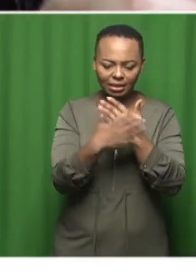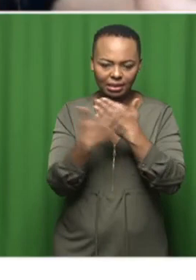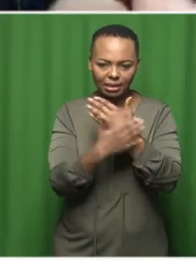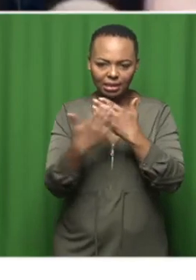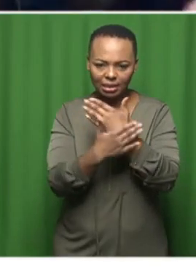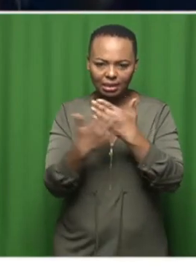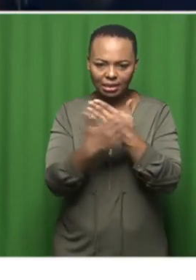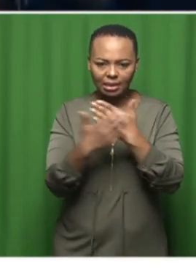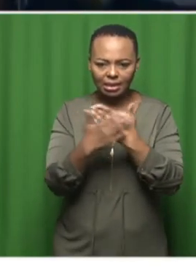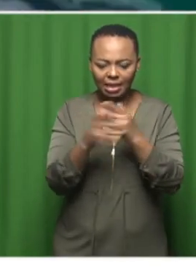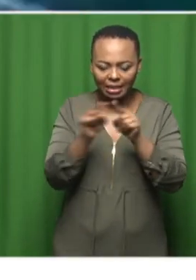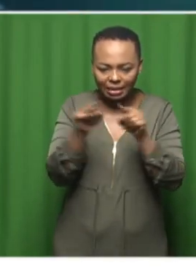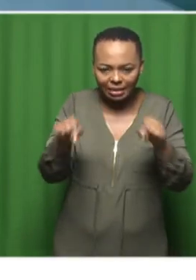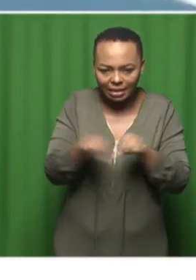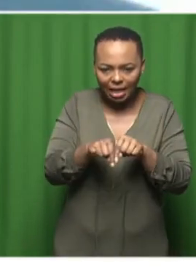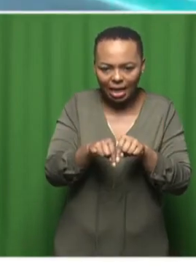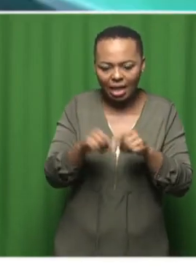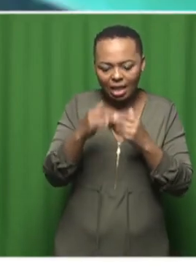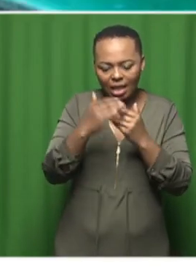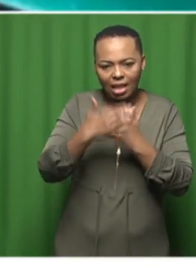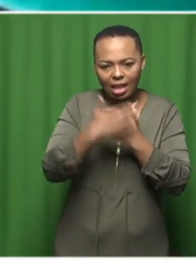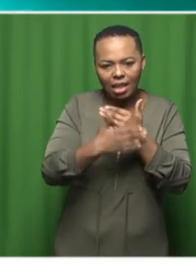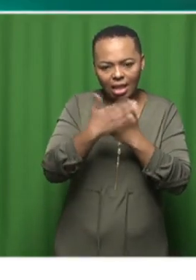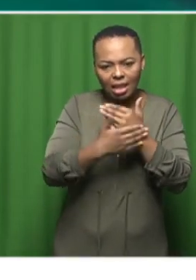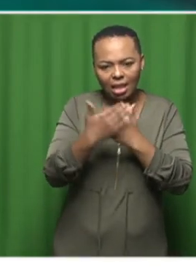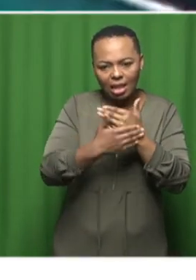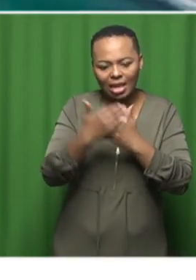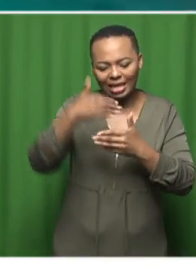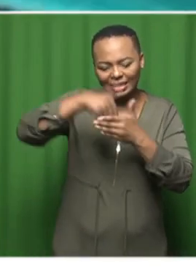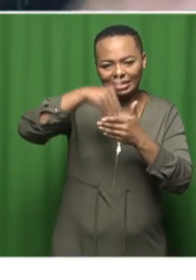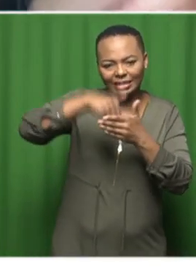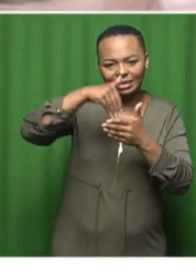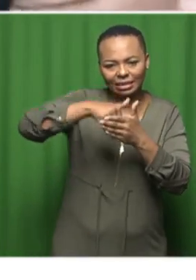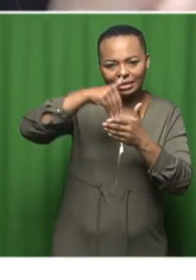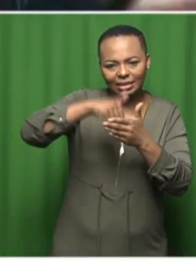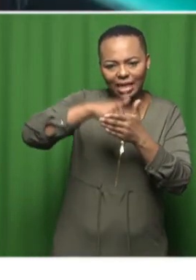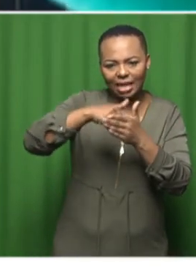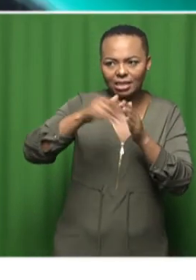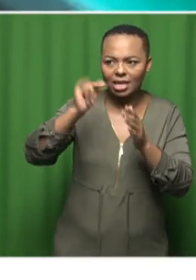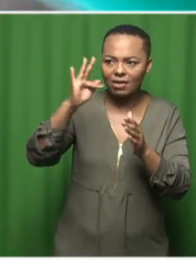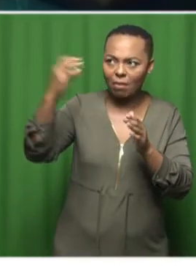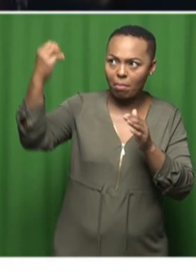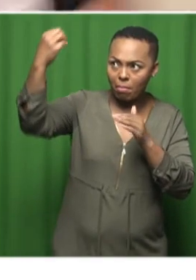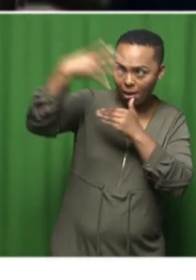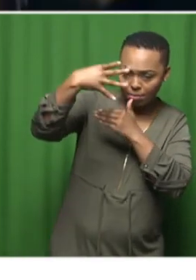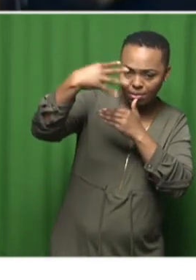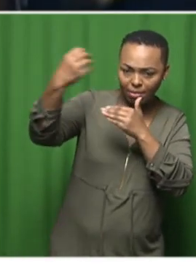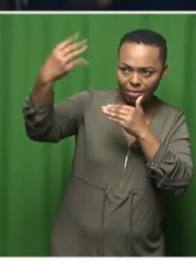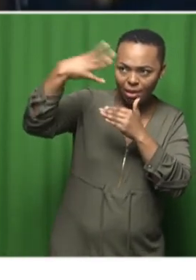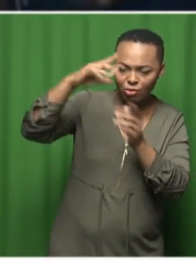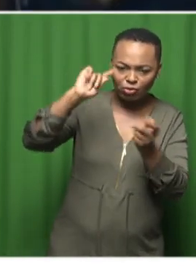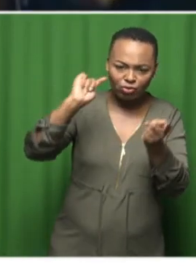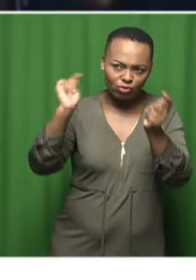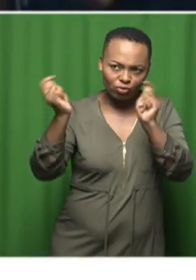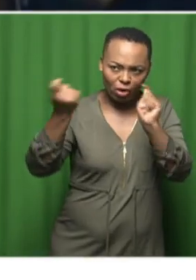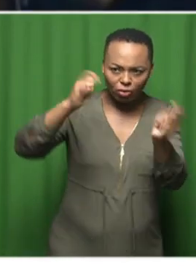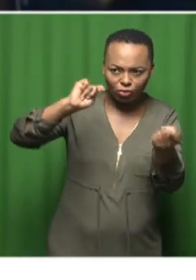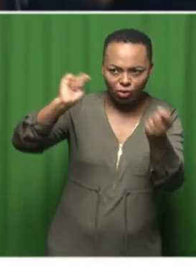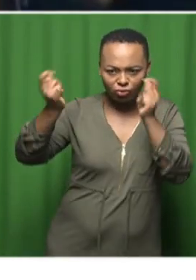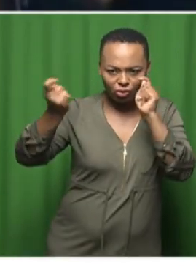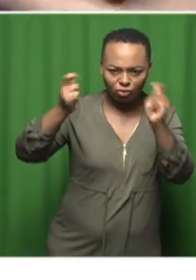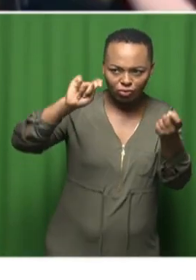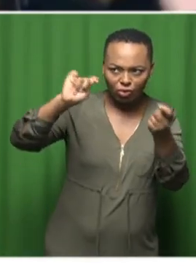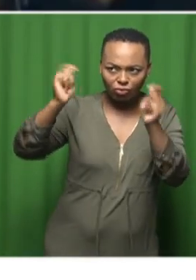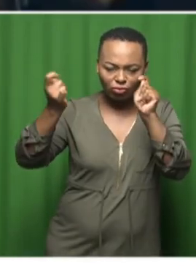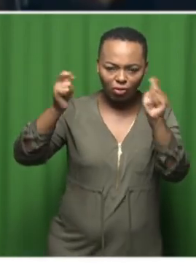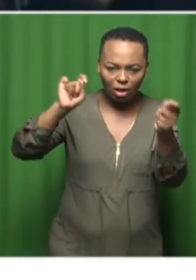tile, you can see how alive and how it changes in the light. So it's like no